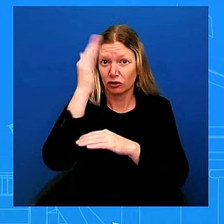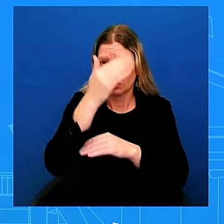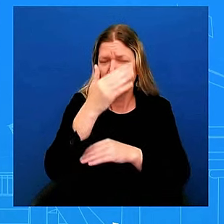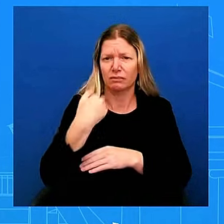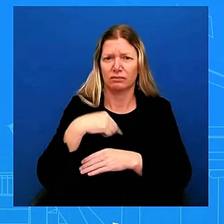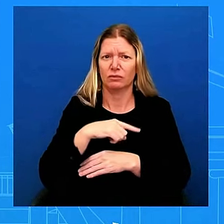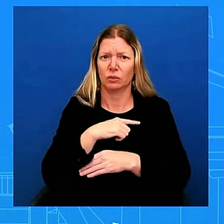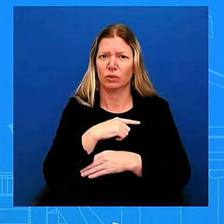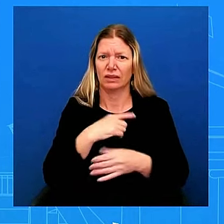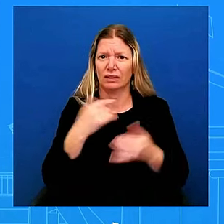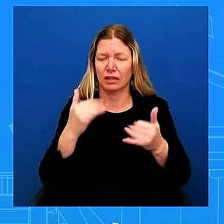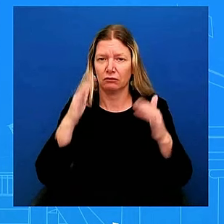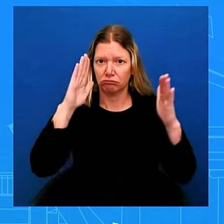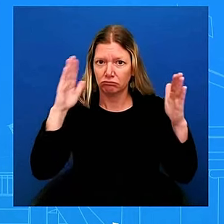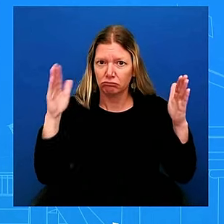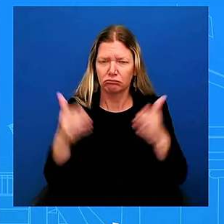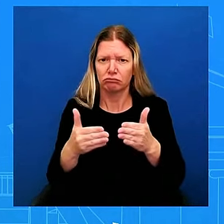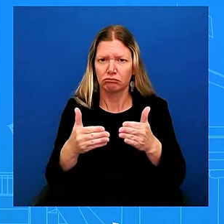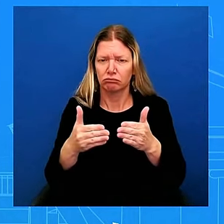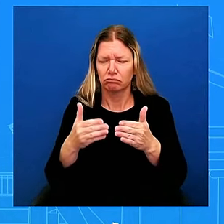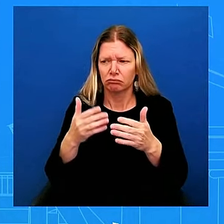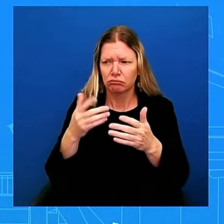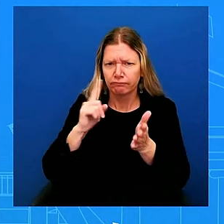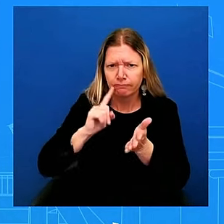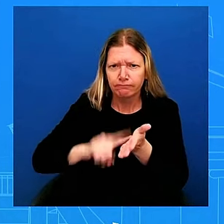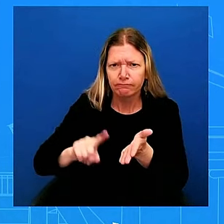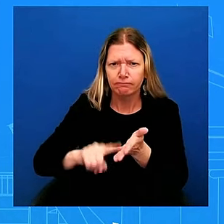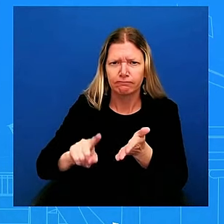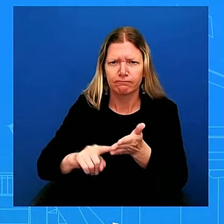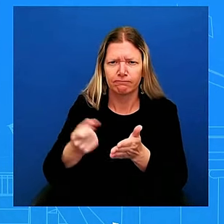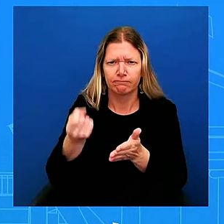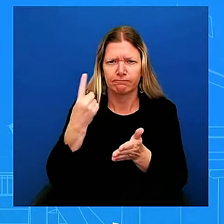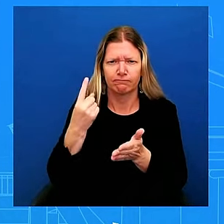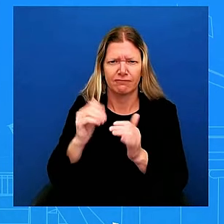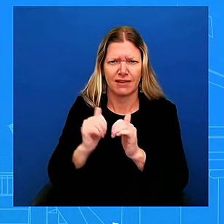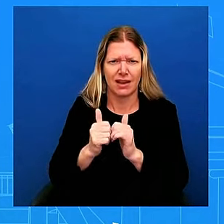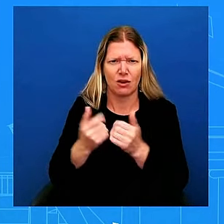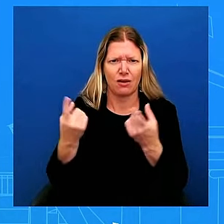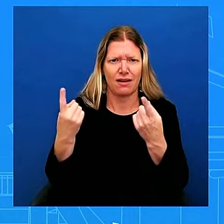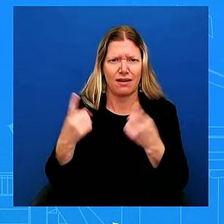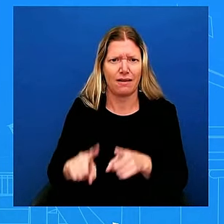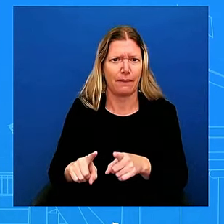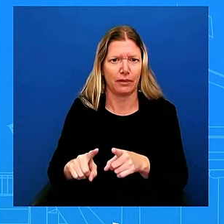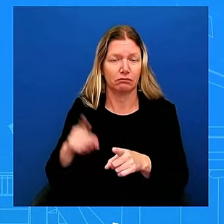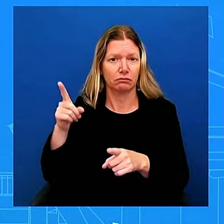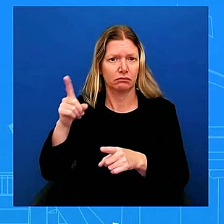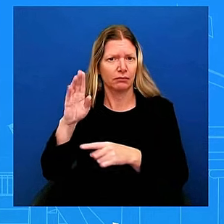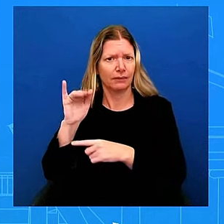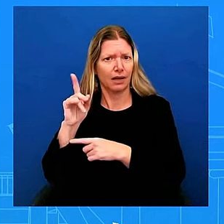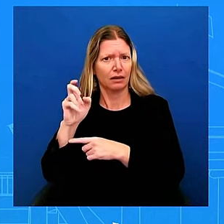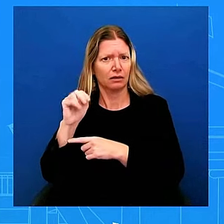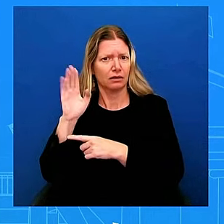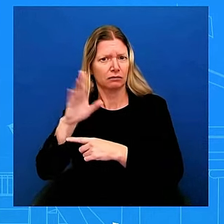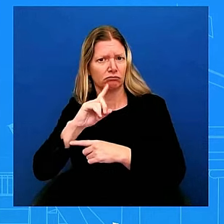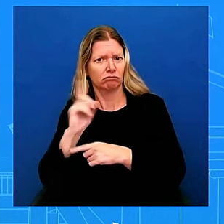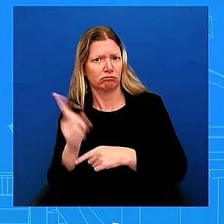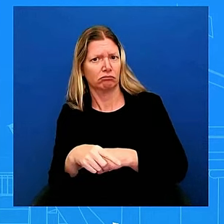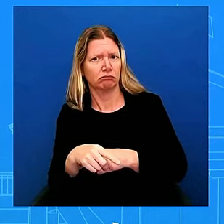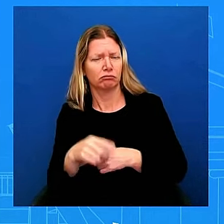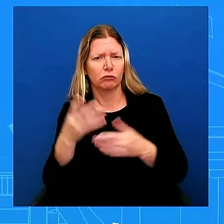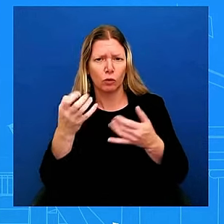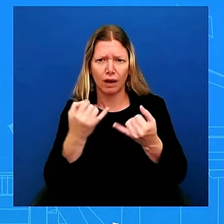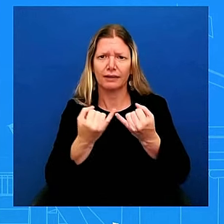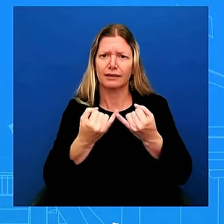Biden's direction, an independent review of the incident will be conducted, one that will examine the Secret Service's and other